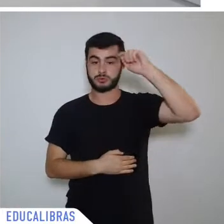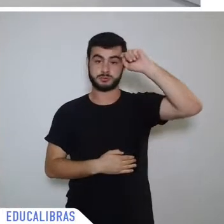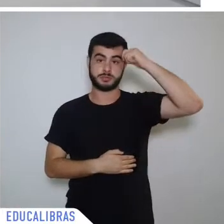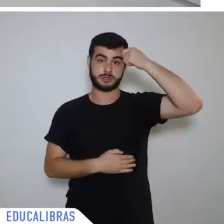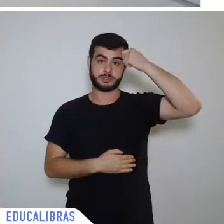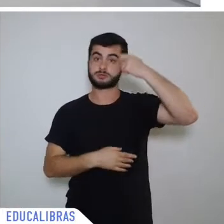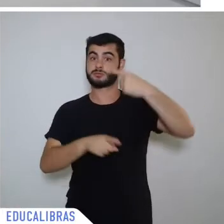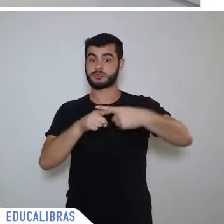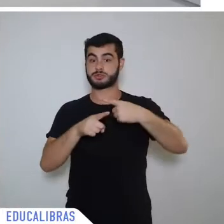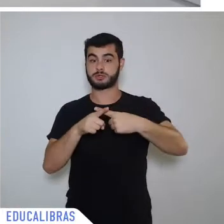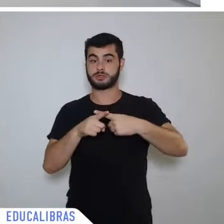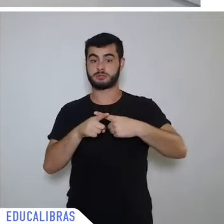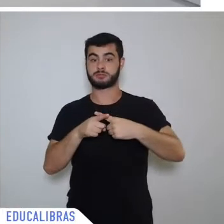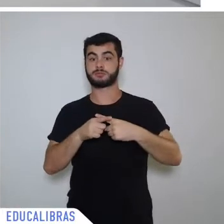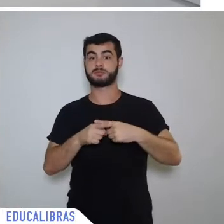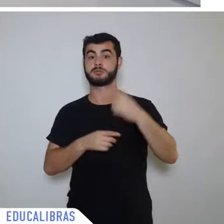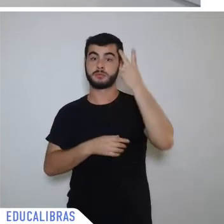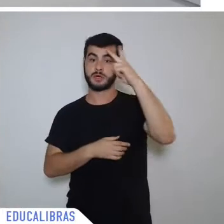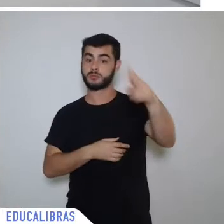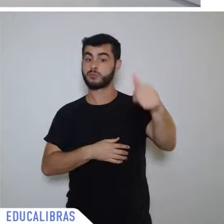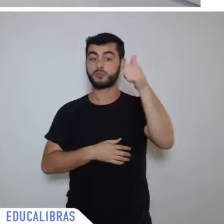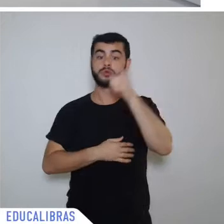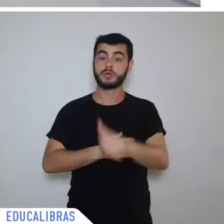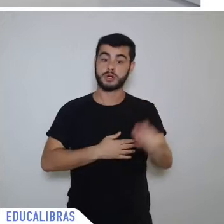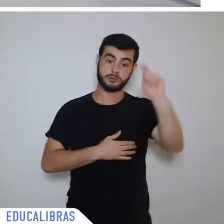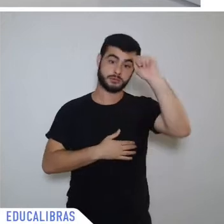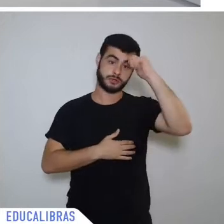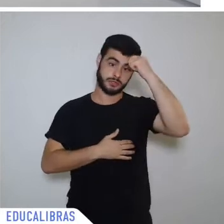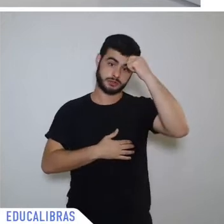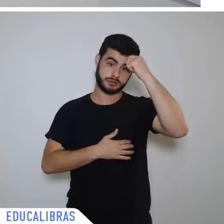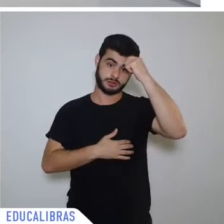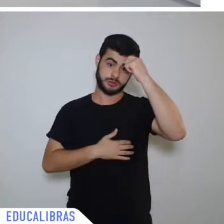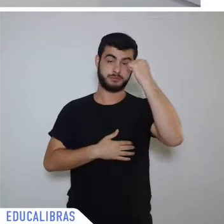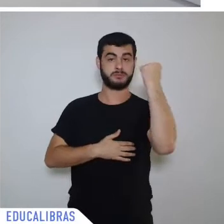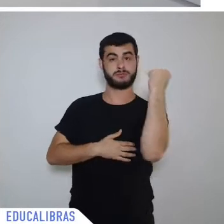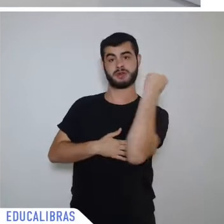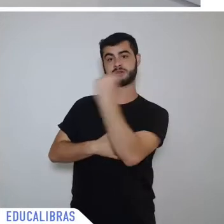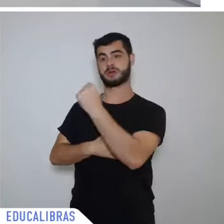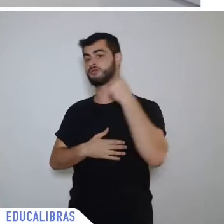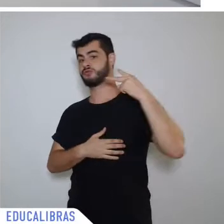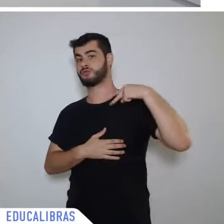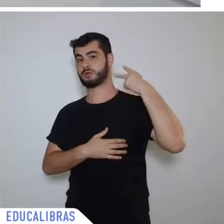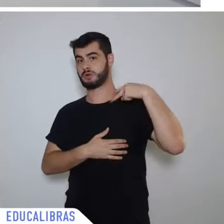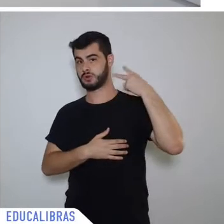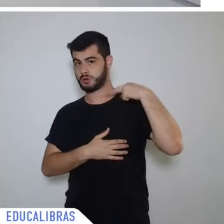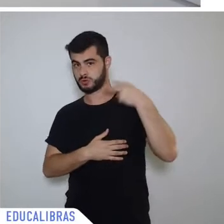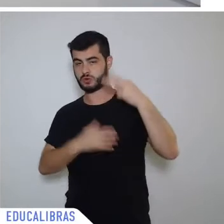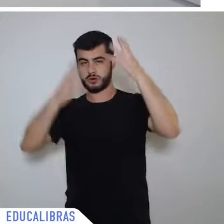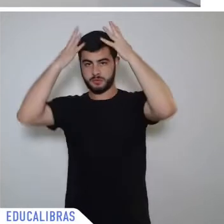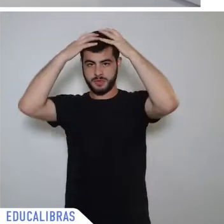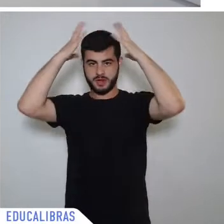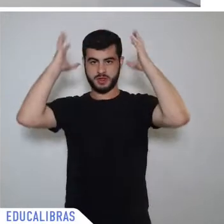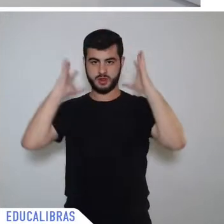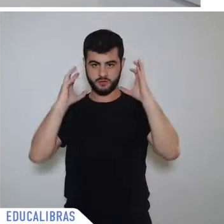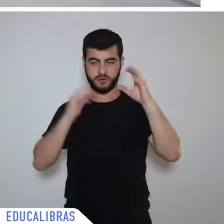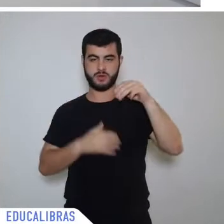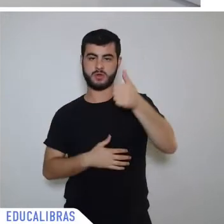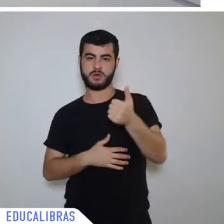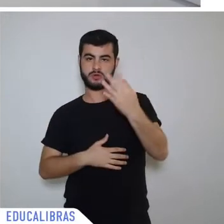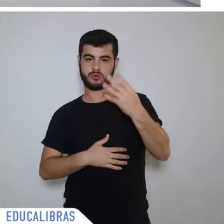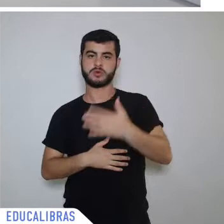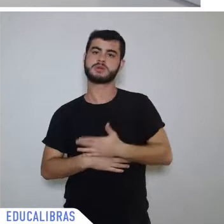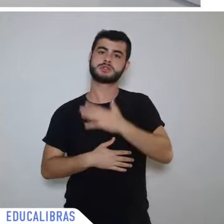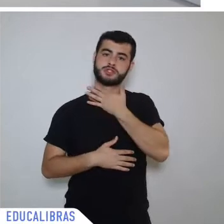population, because for Black women, the murder of the legislator Marielle Franco